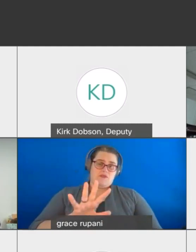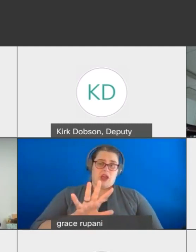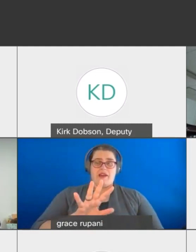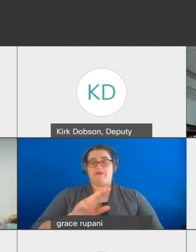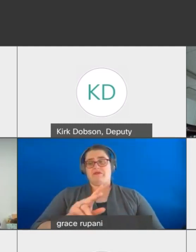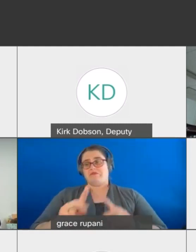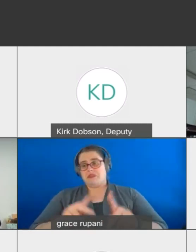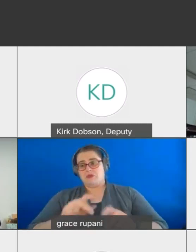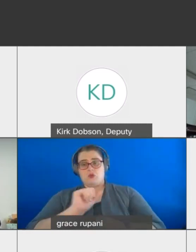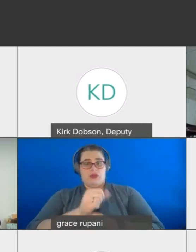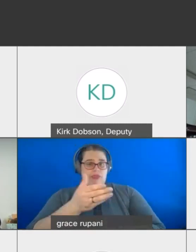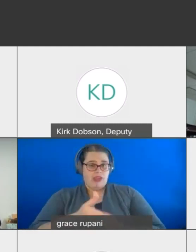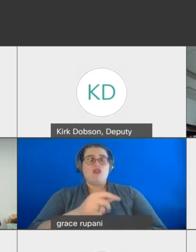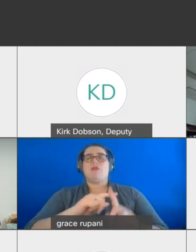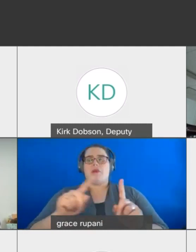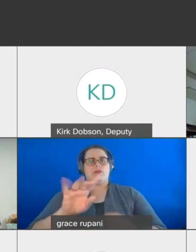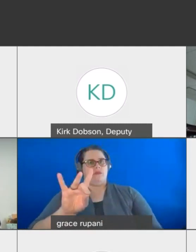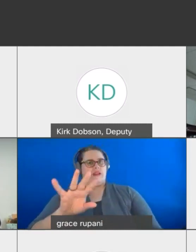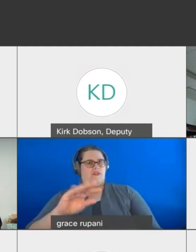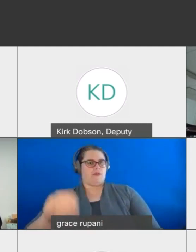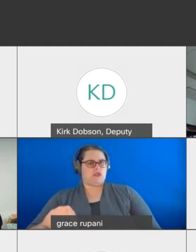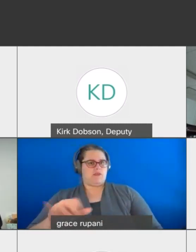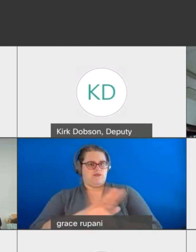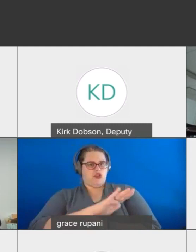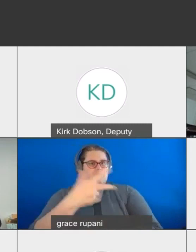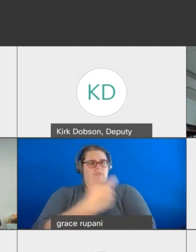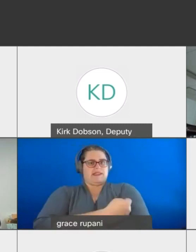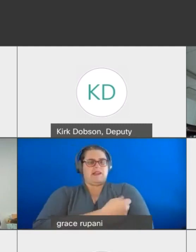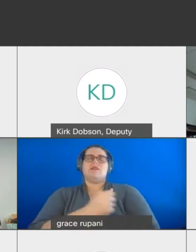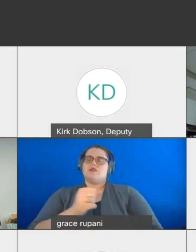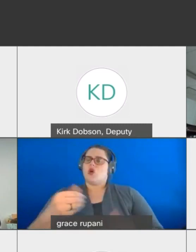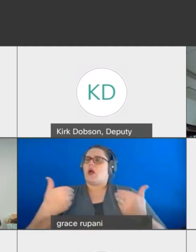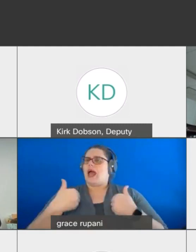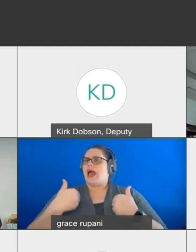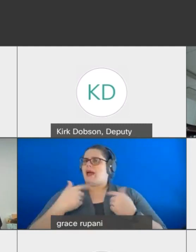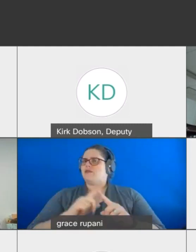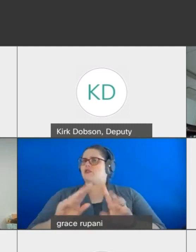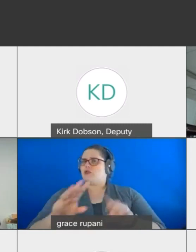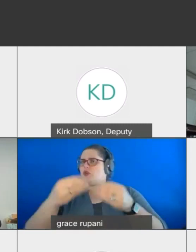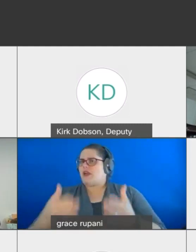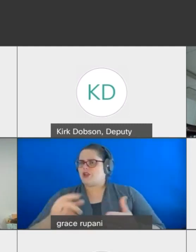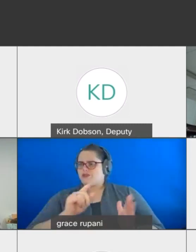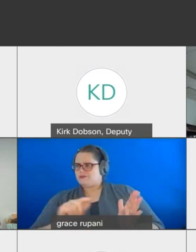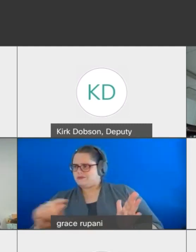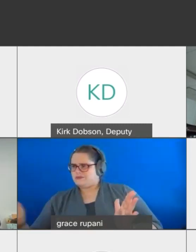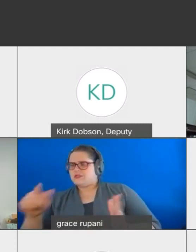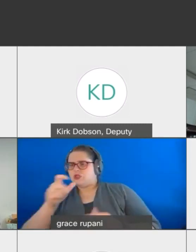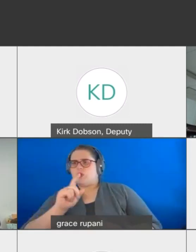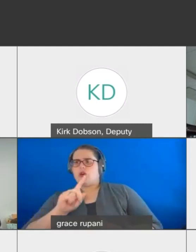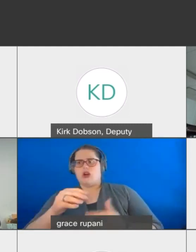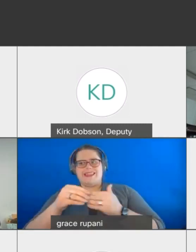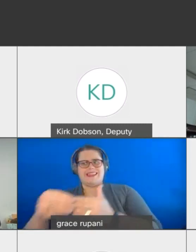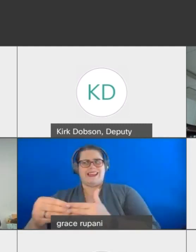staff fully vaccinated. So we certainly do have, and this is why I was saying we need to figure out how we can figure